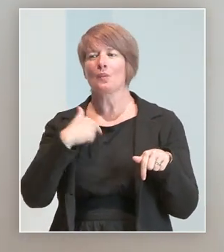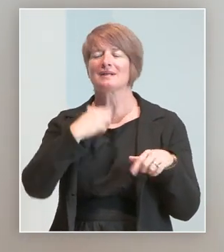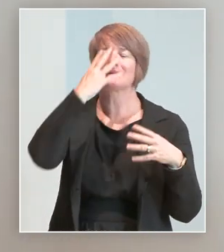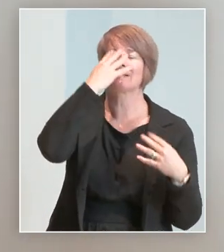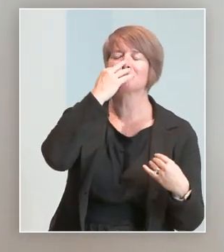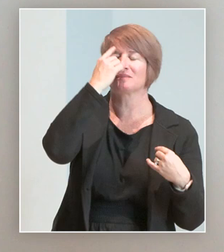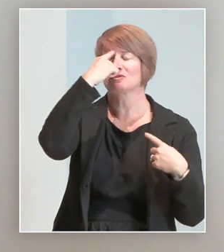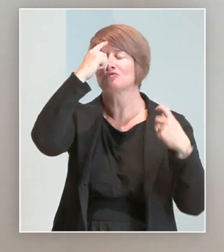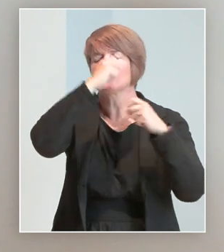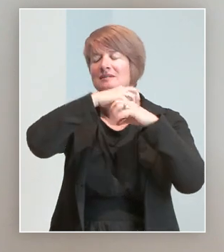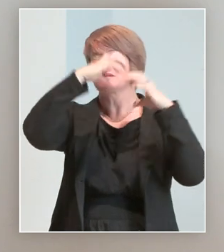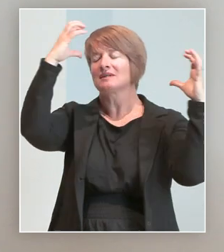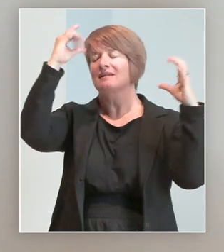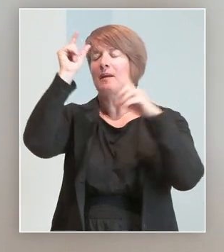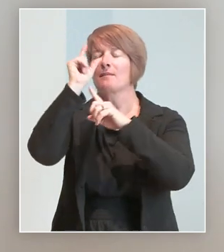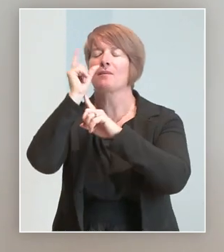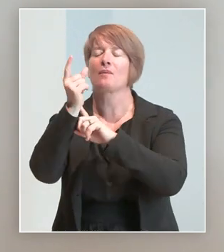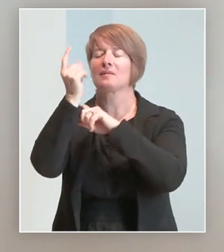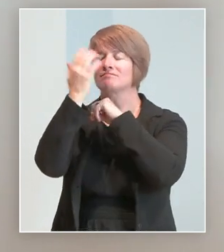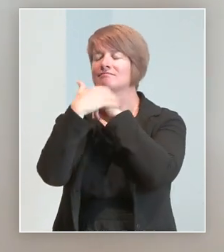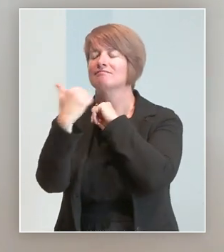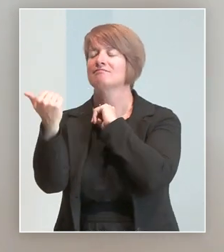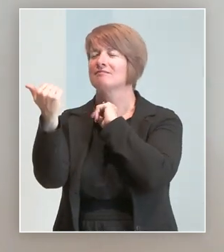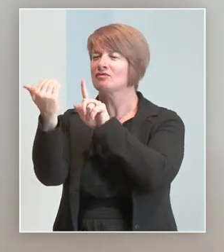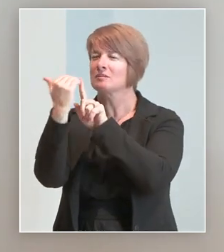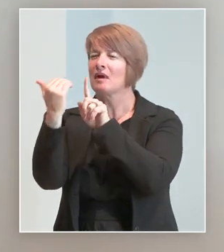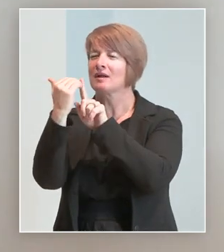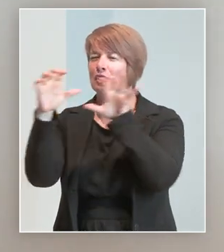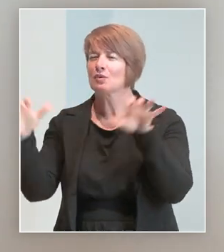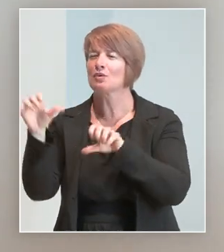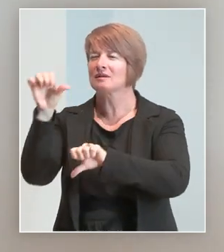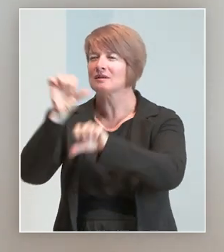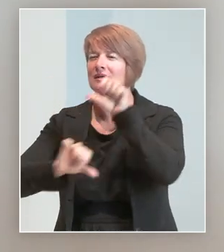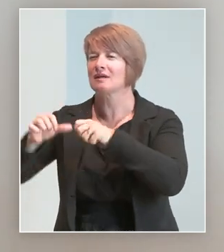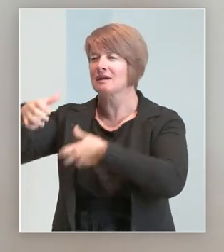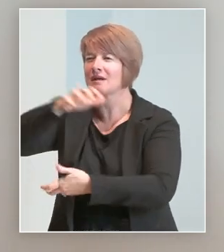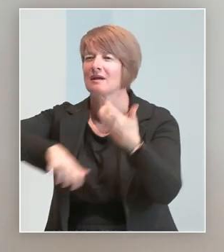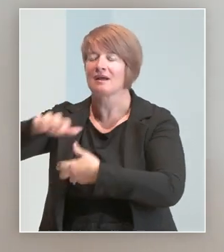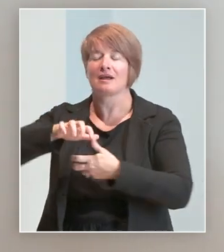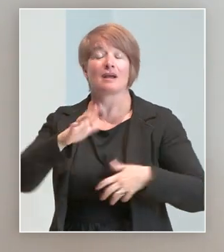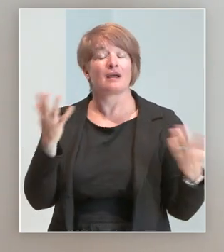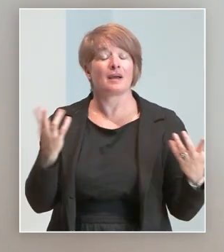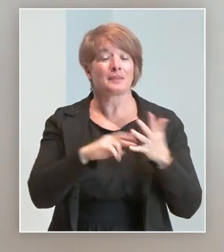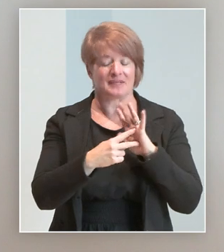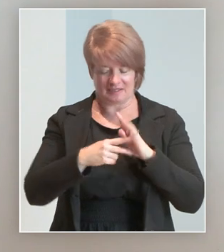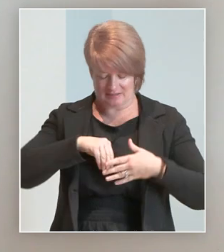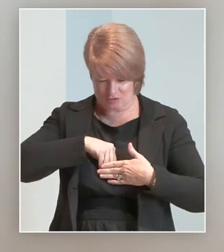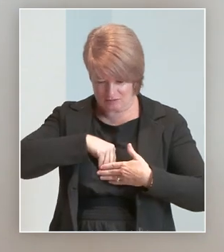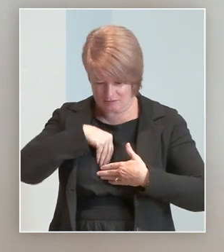sleeping, dreaming of this moment when we were summoned and reminded to do the alchemy. The alchemy of taking the